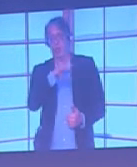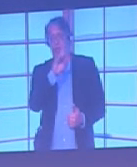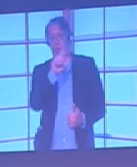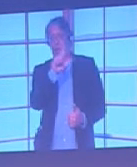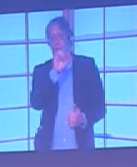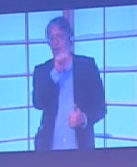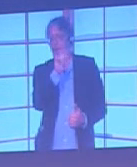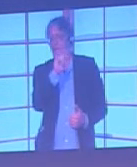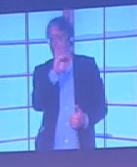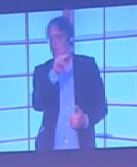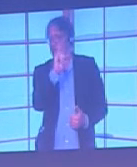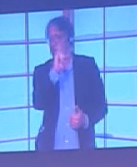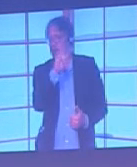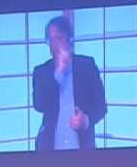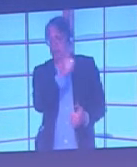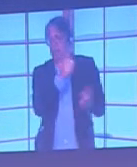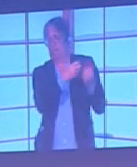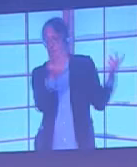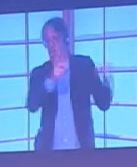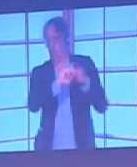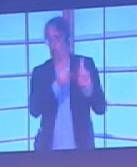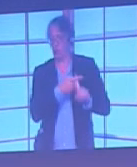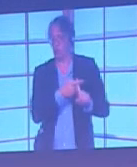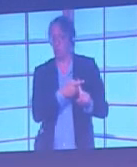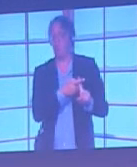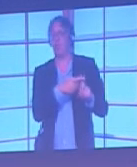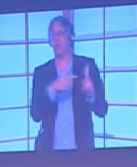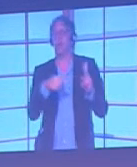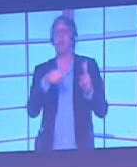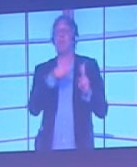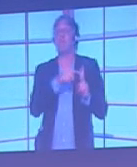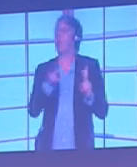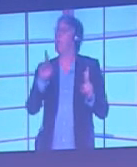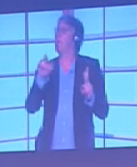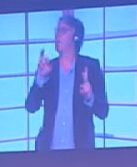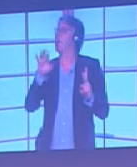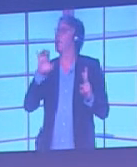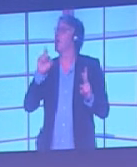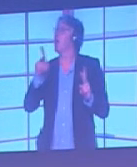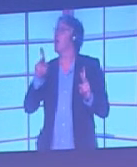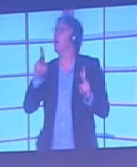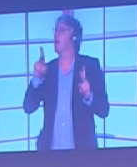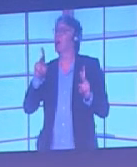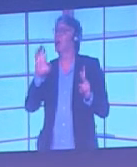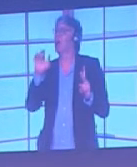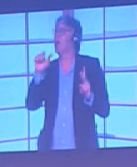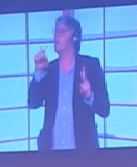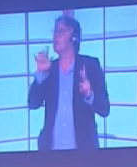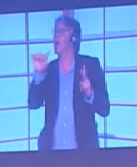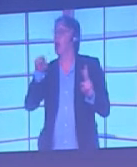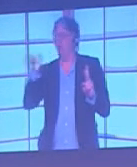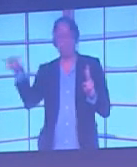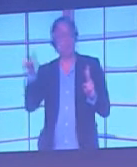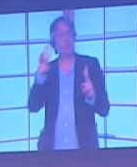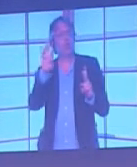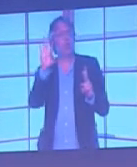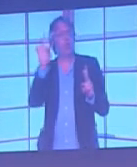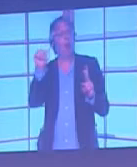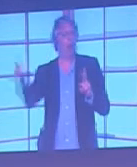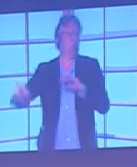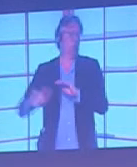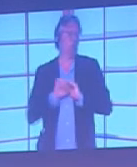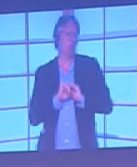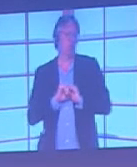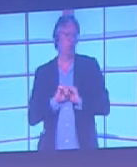and to our many friends and supporters, including Patrick Gaza, sitting over there, within UEFA. So thank you very, very much